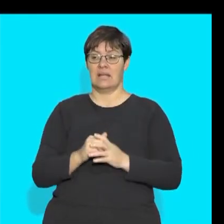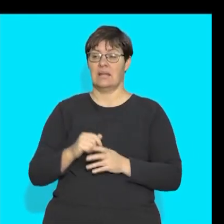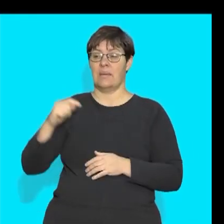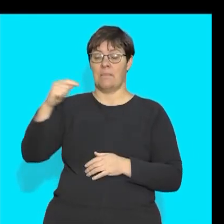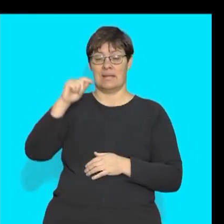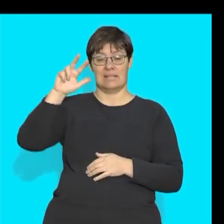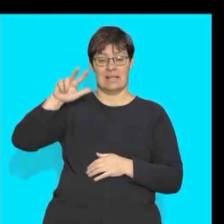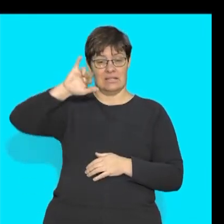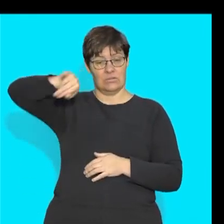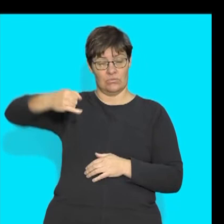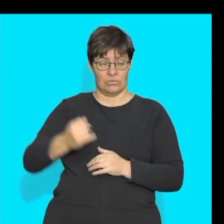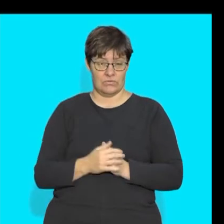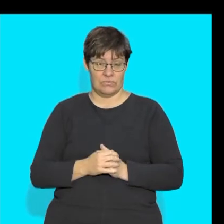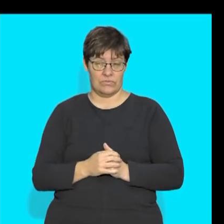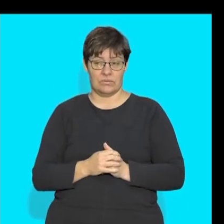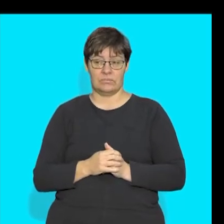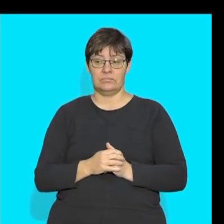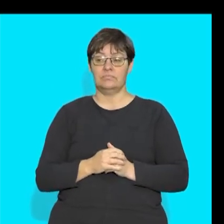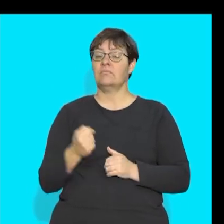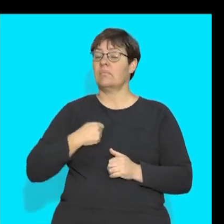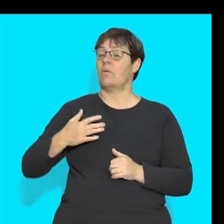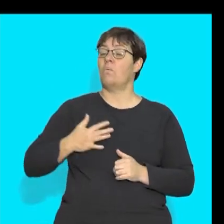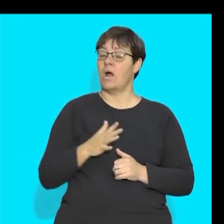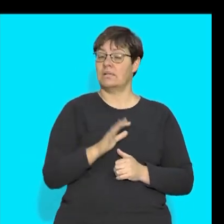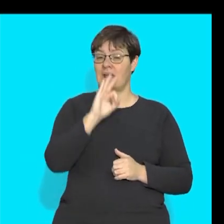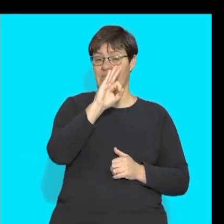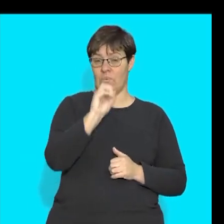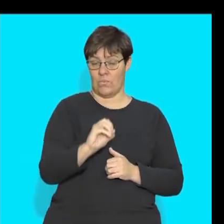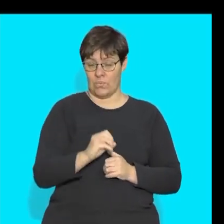minus 18 joules, and they want FO.